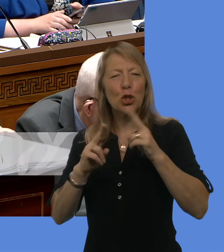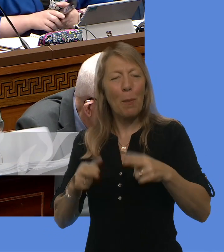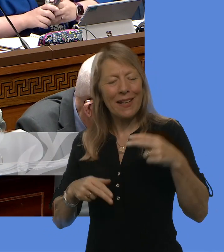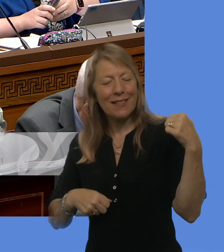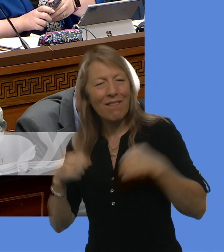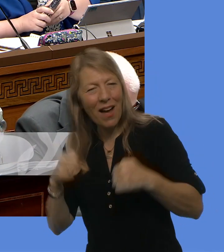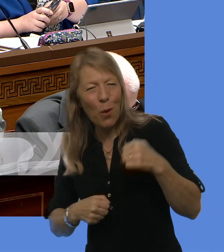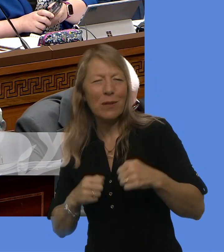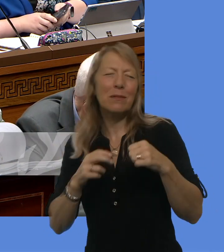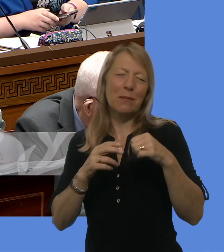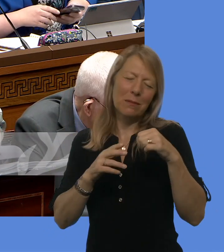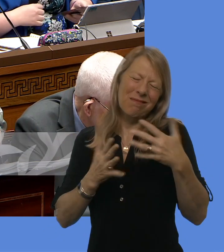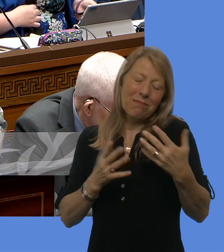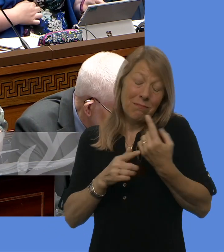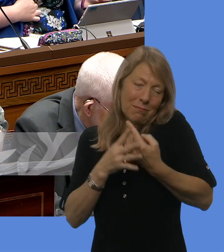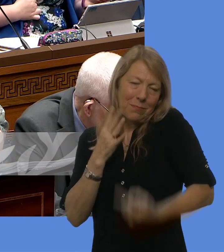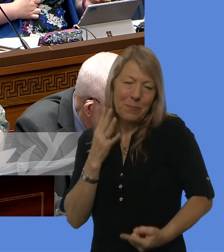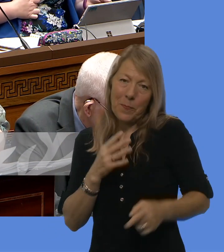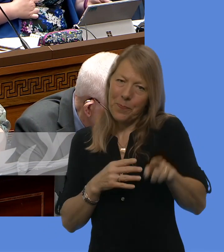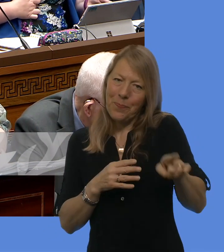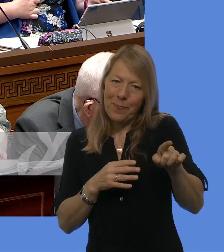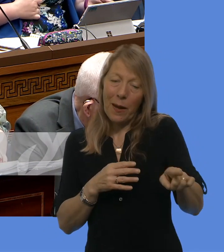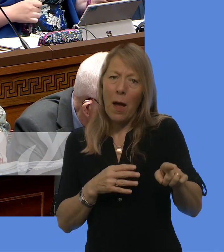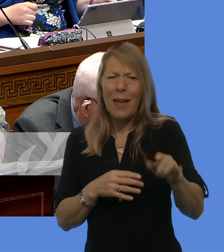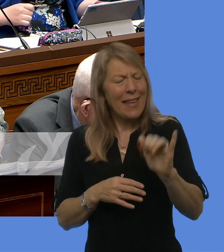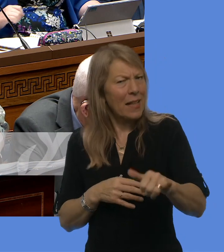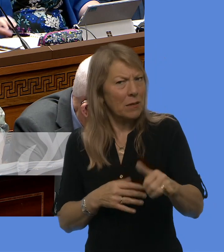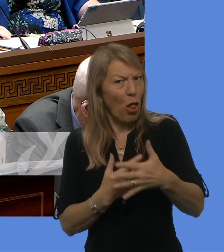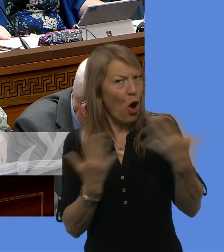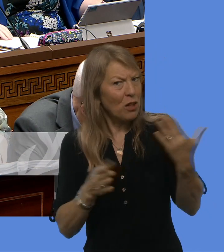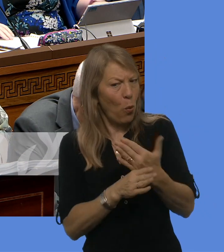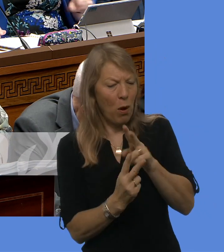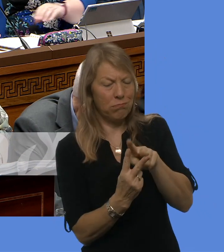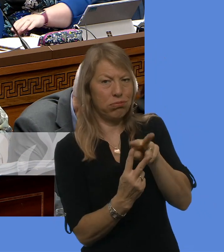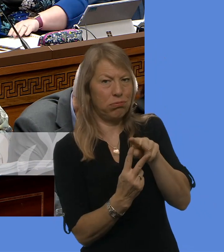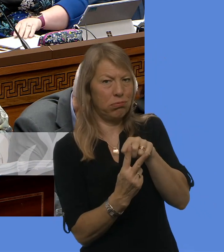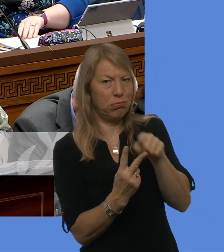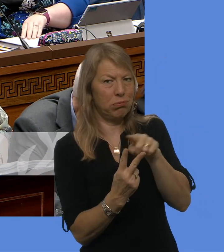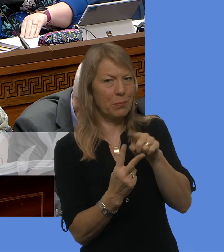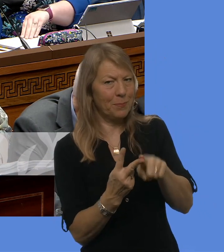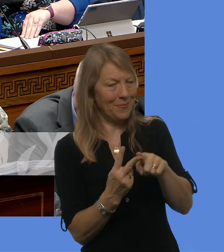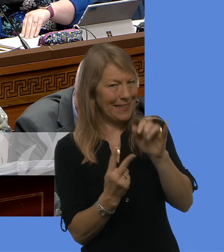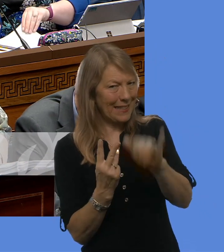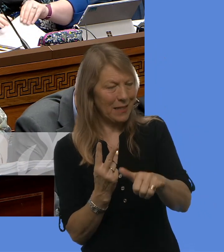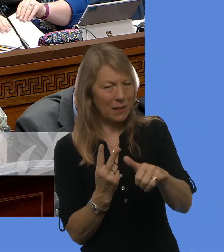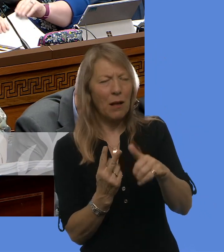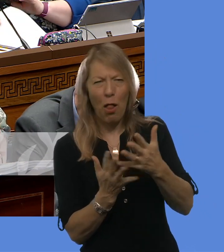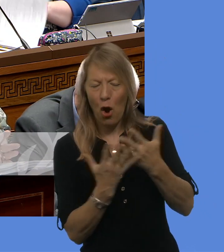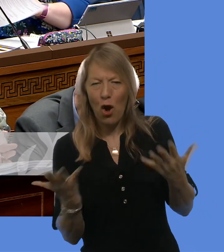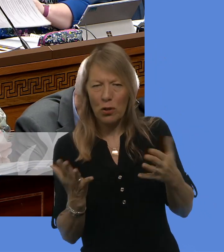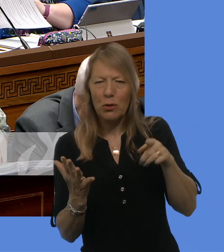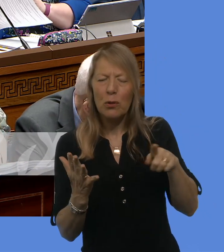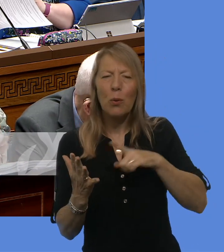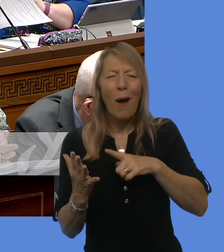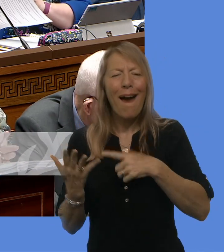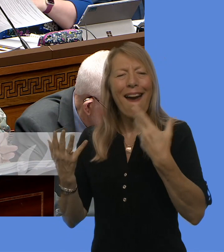in that regard has been extremely strong, and indeed she has not only challenged around the